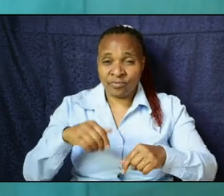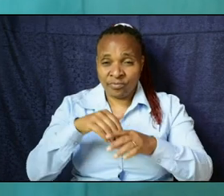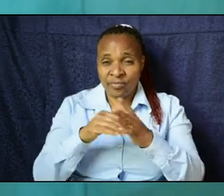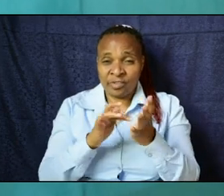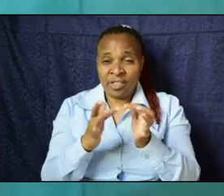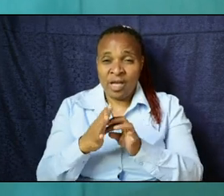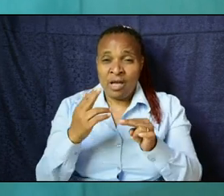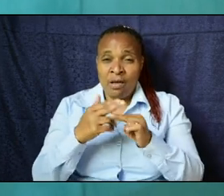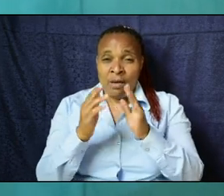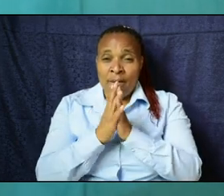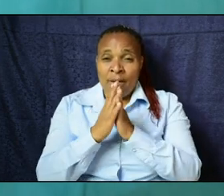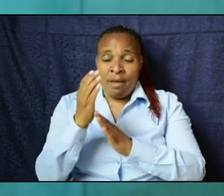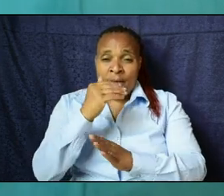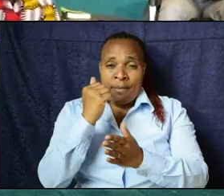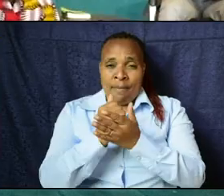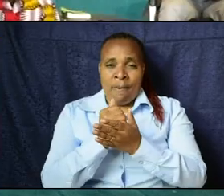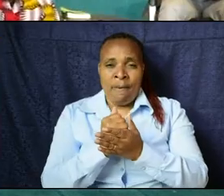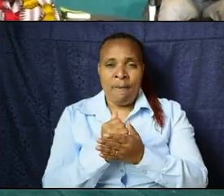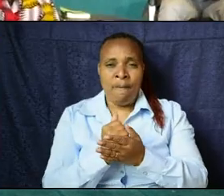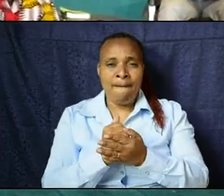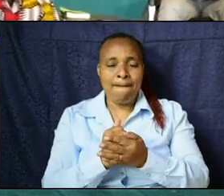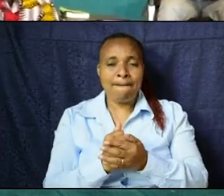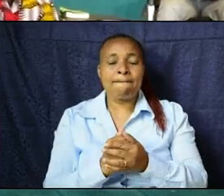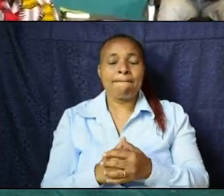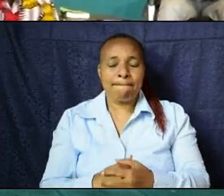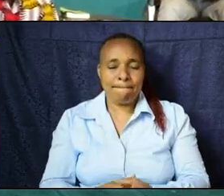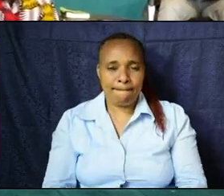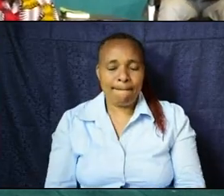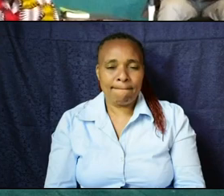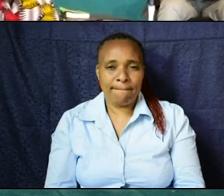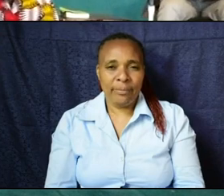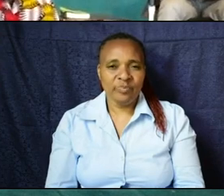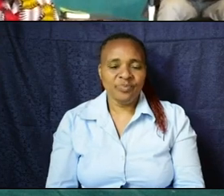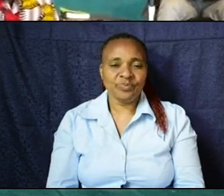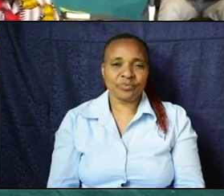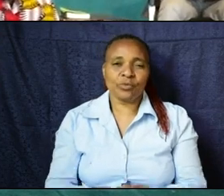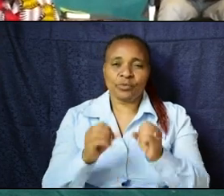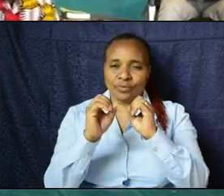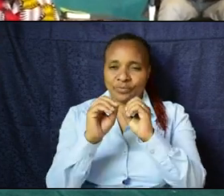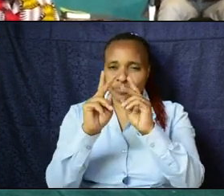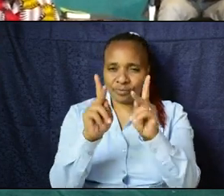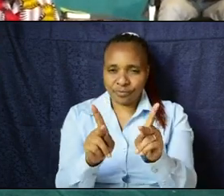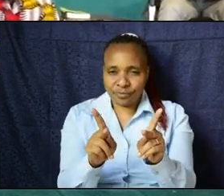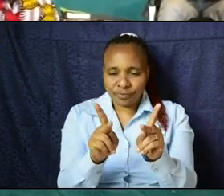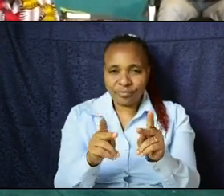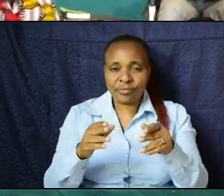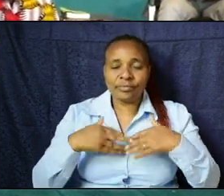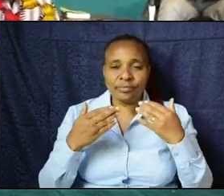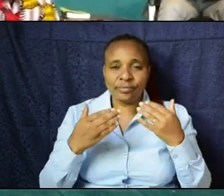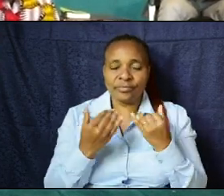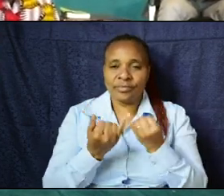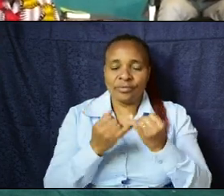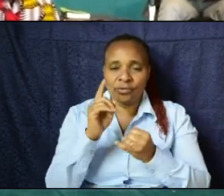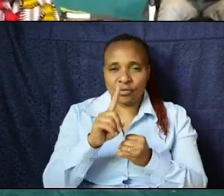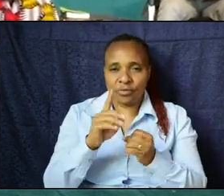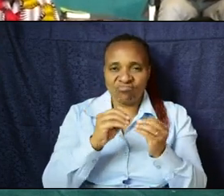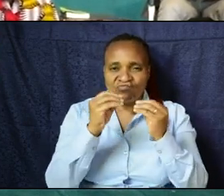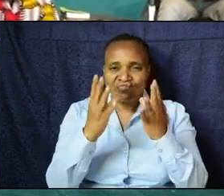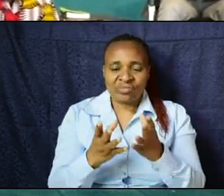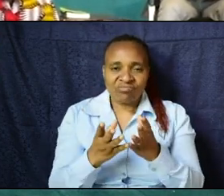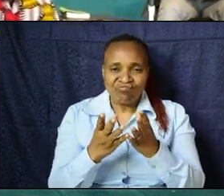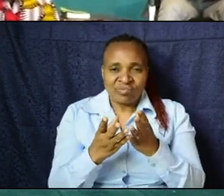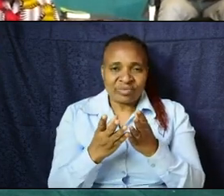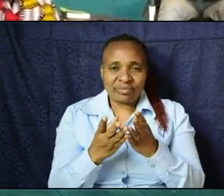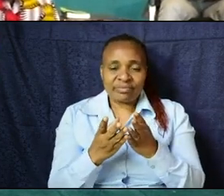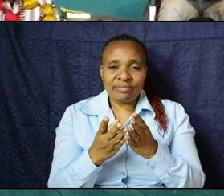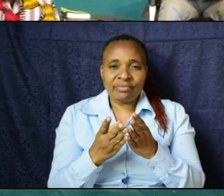Jesus' name I pray, amen. Amen. Amen. Okay. Happy Sabbath, everyone, once again.